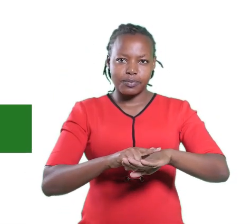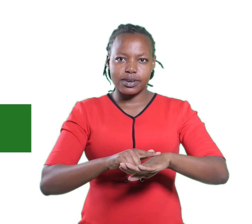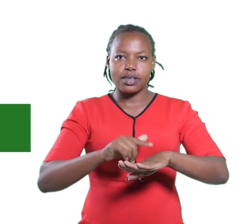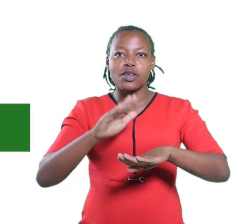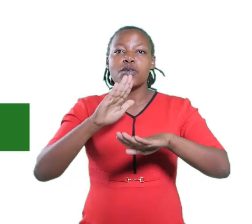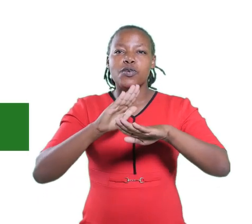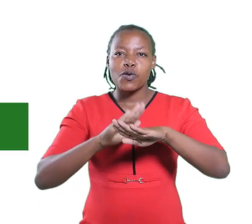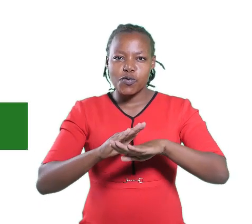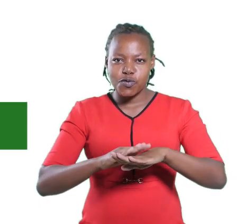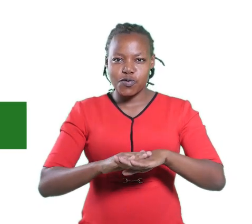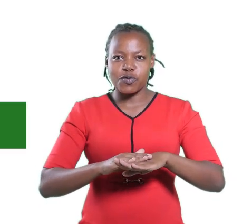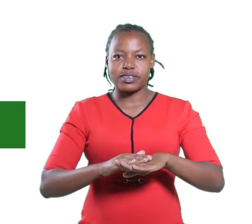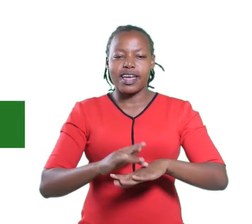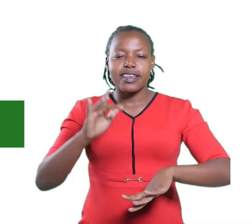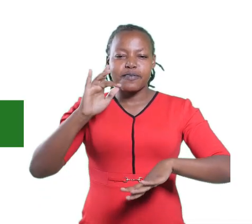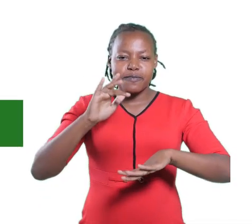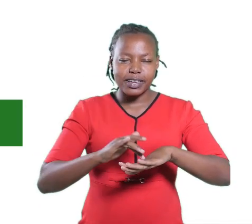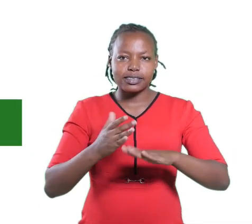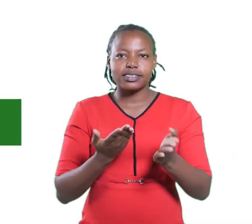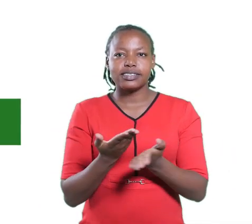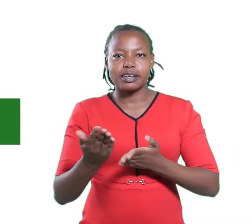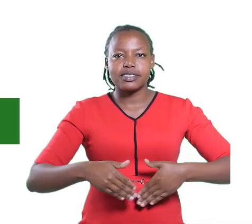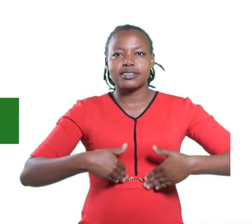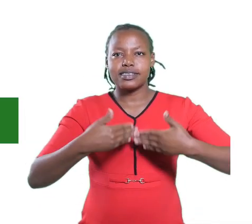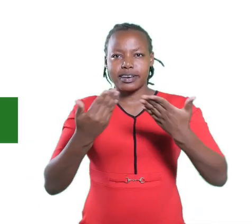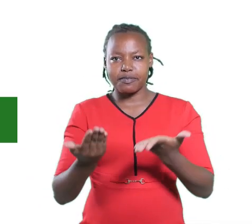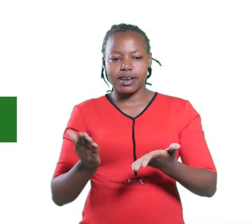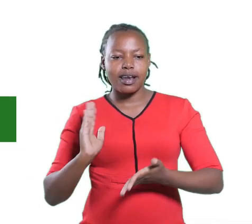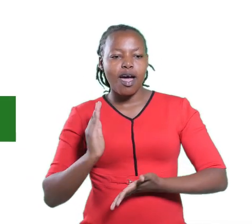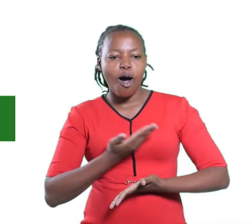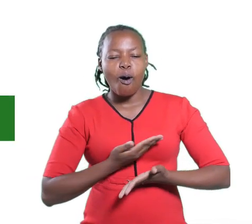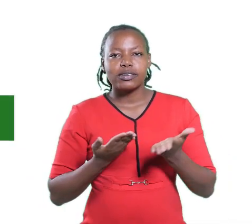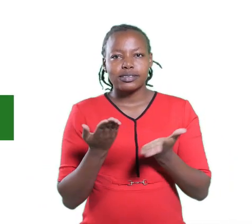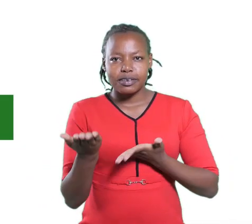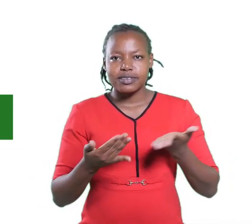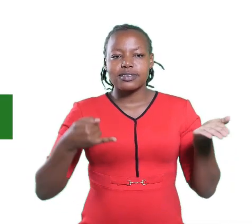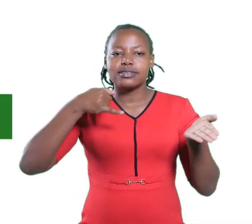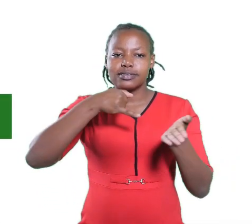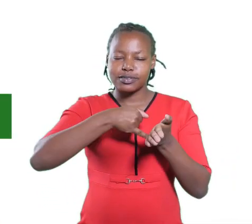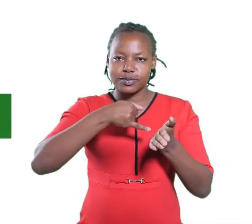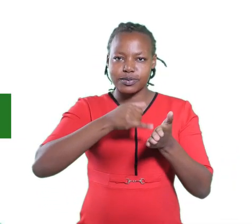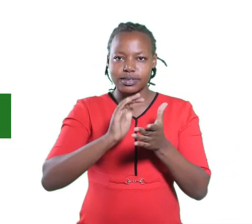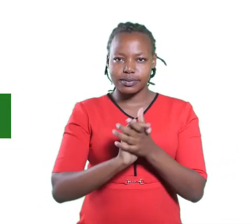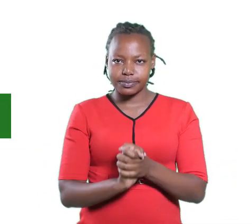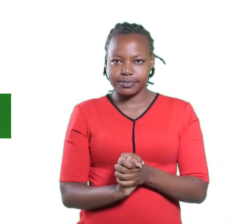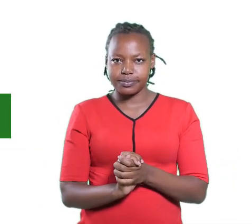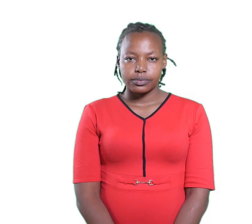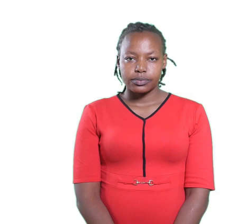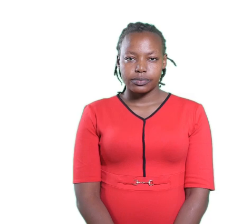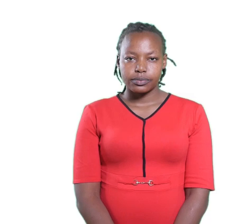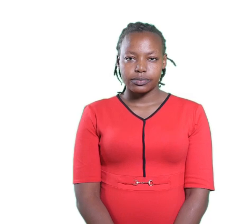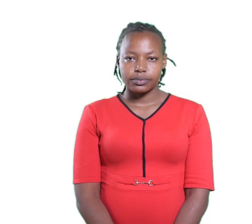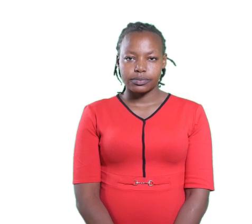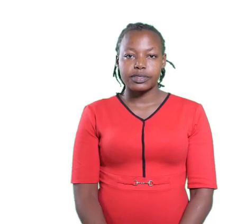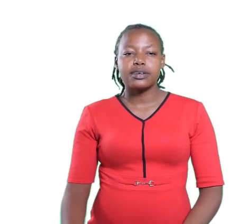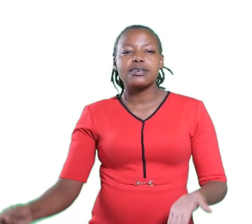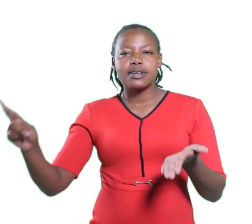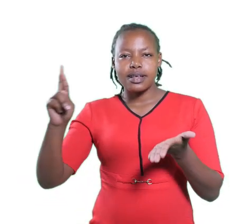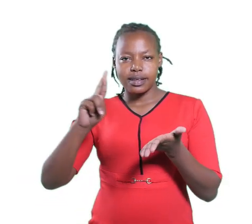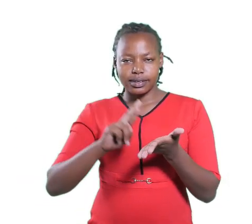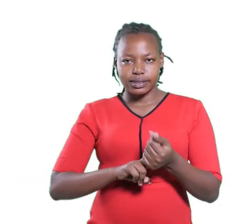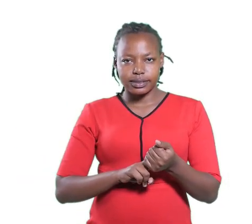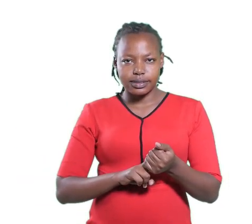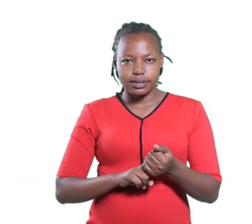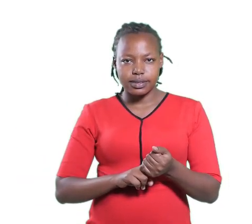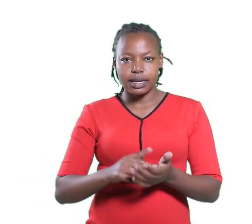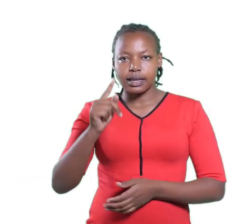timely, efficient, and effective service delivery. Our services include the following: registering